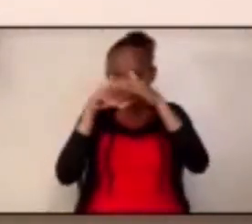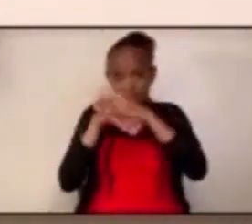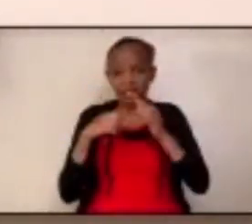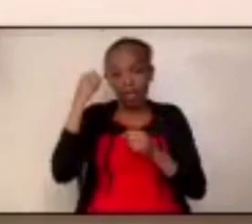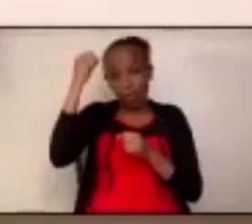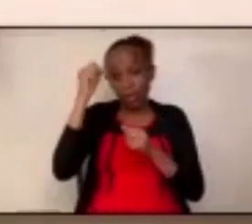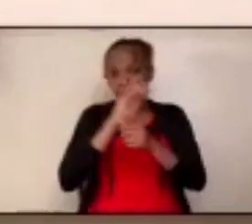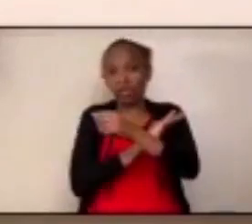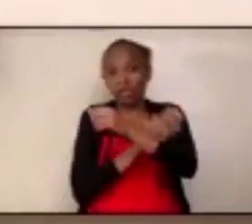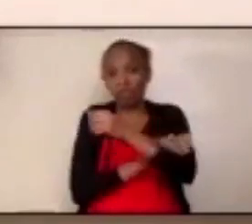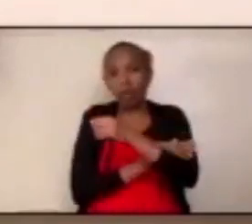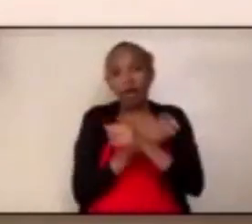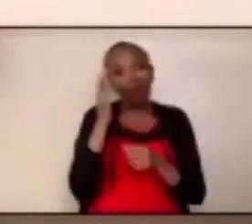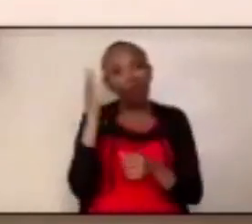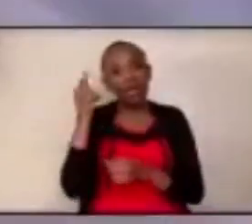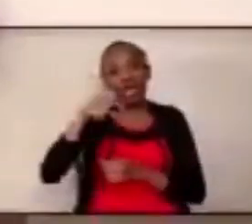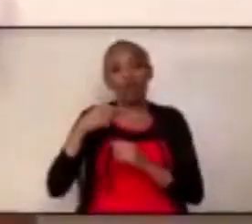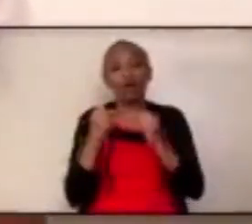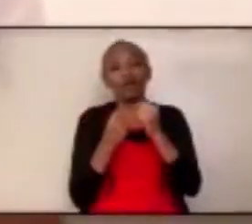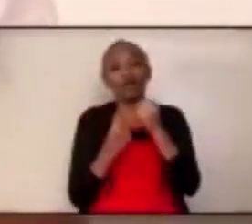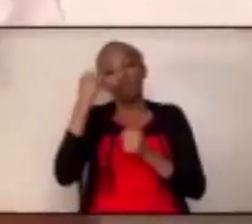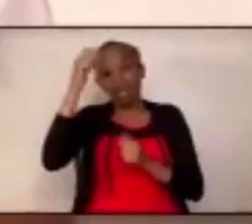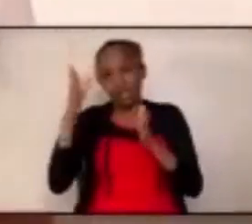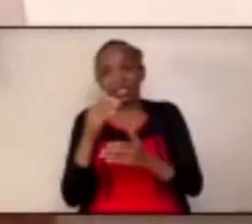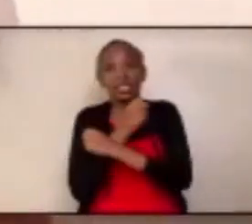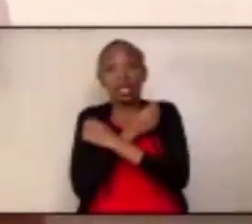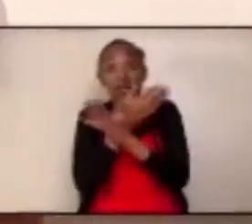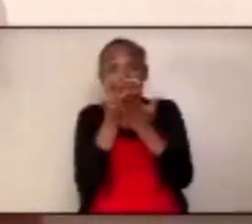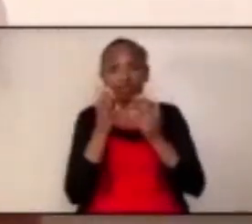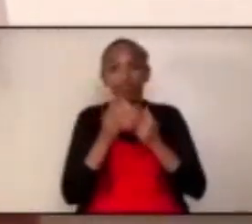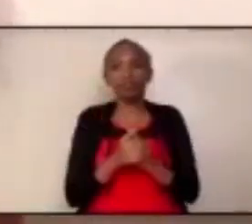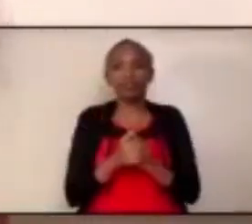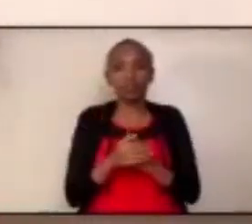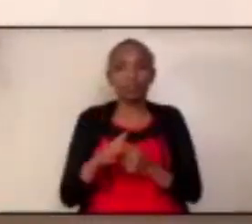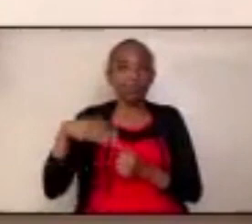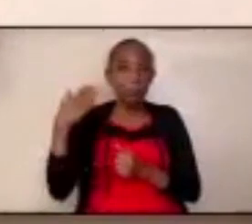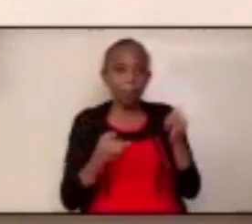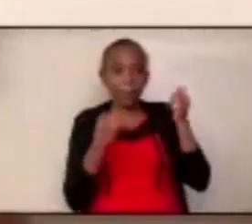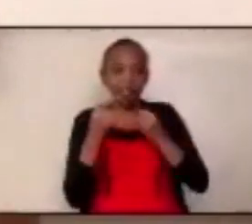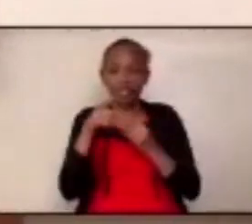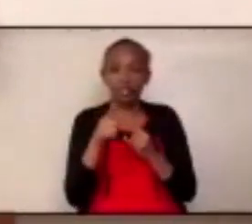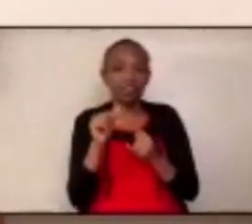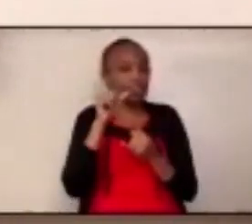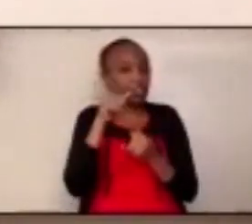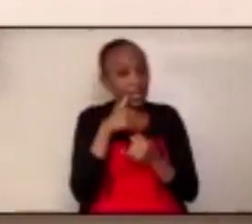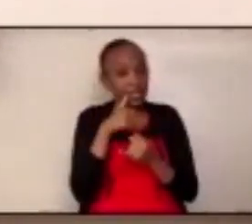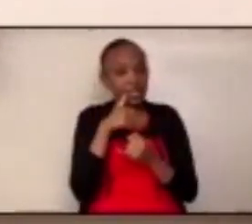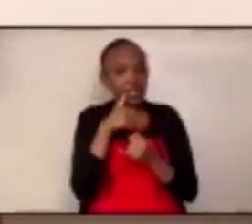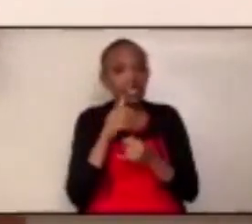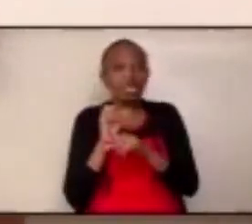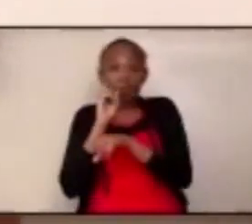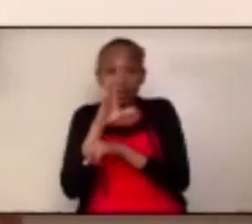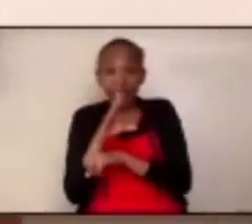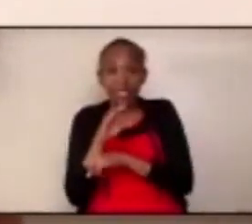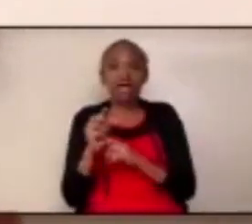political power, because our politicians love you people. They always invite you for nice press briefings